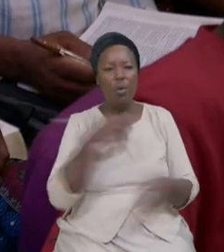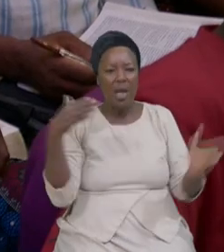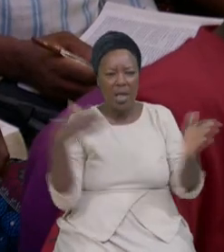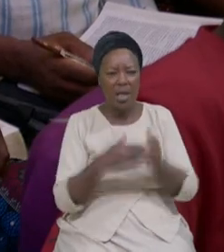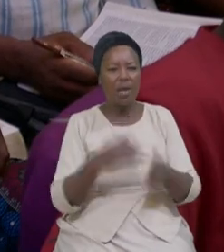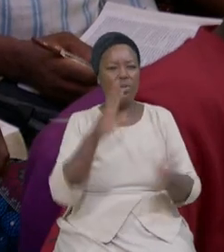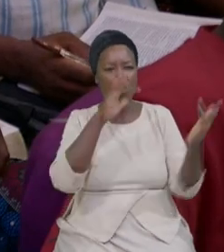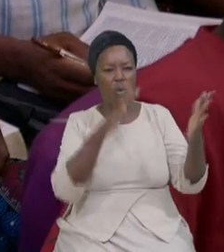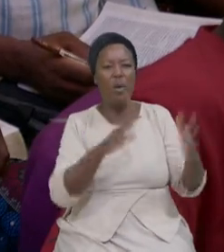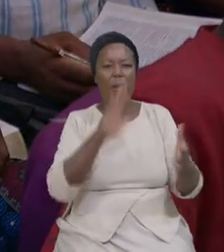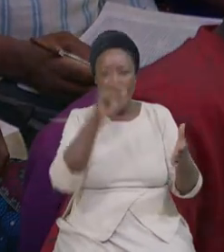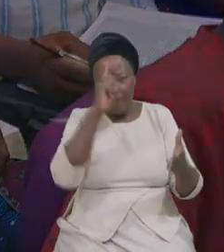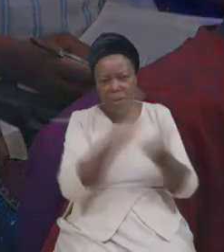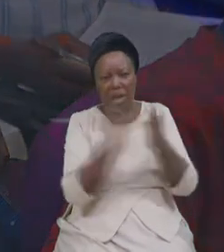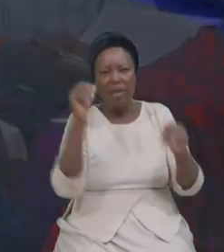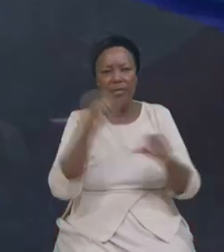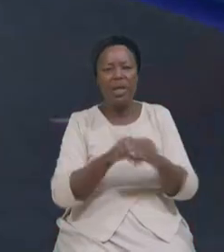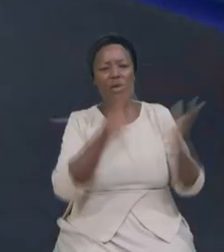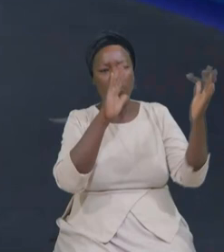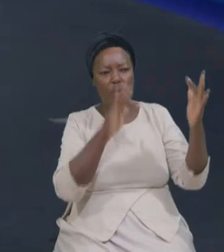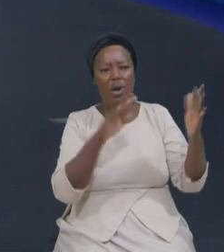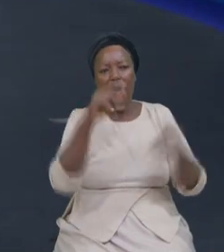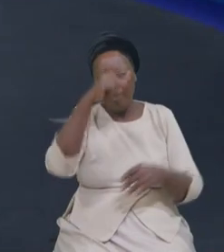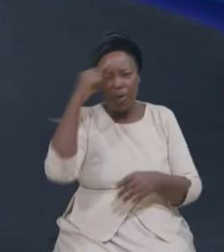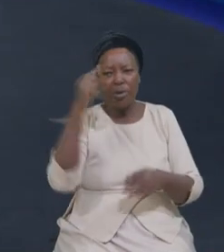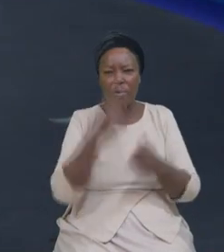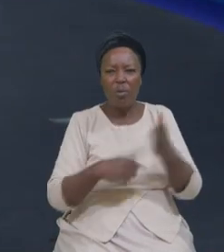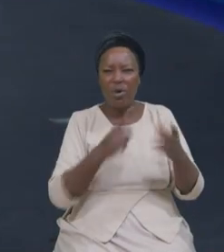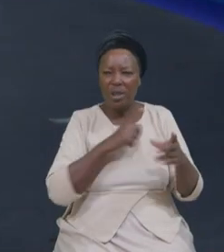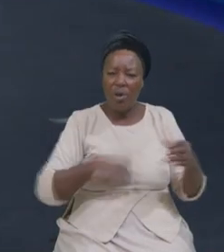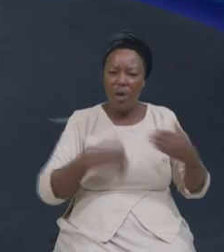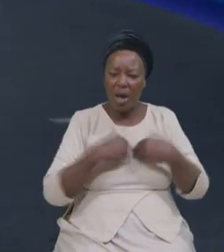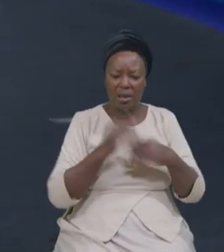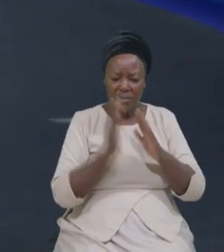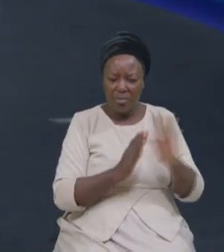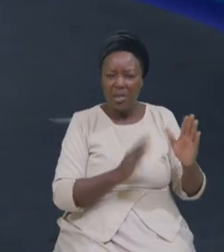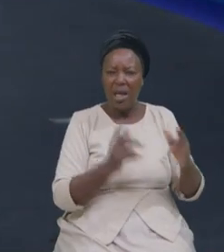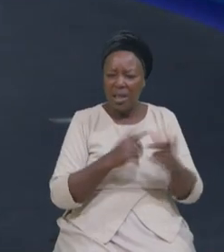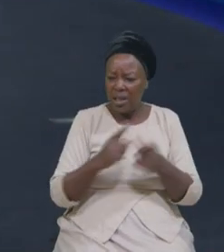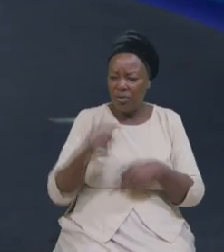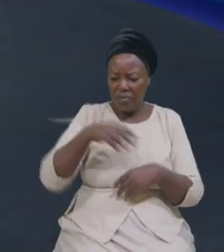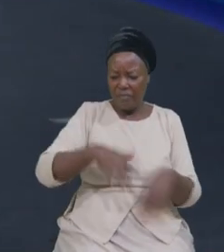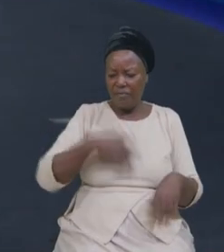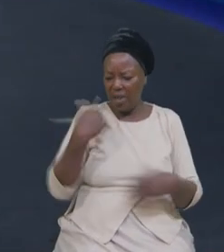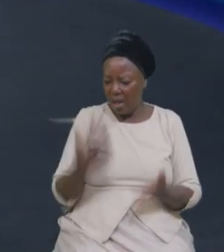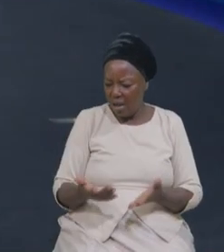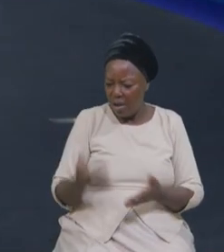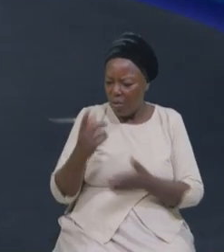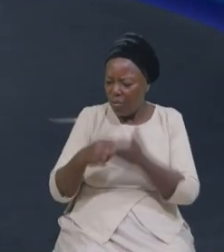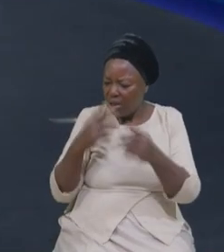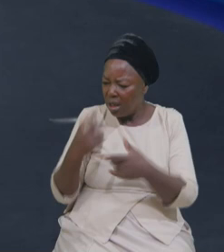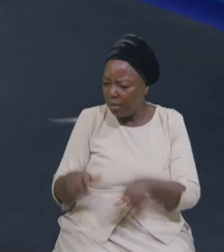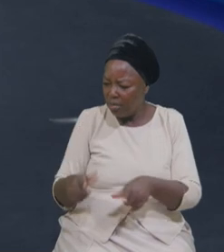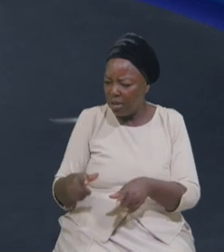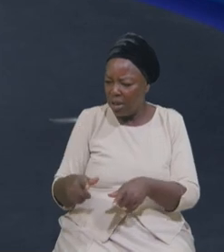You see, when things are hopeless, when it appears somebody can't make it, is so sick and we don't